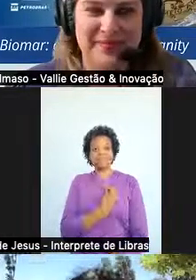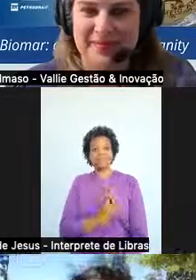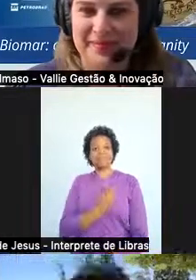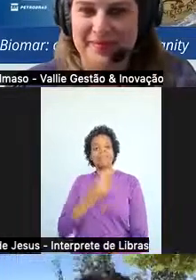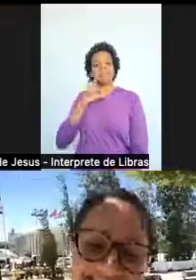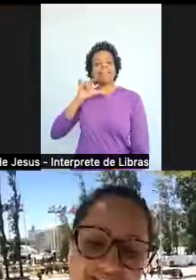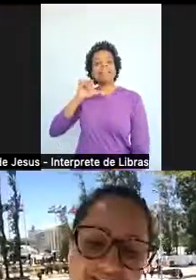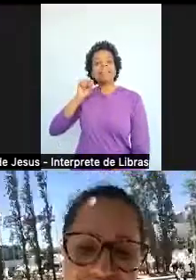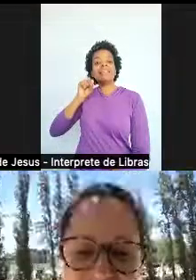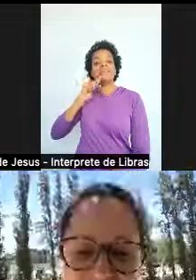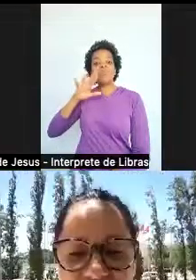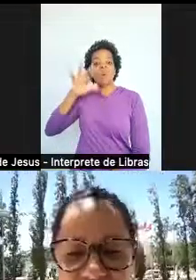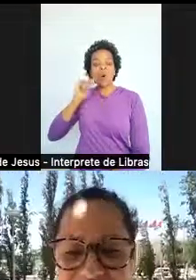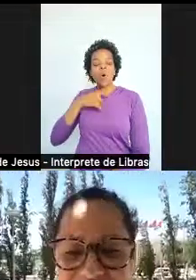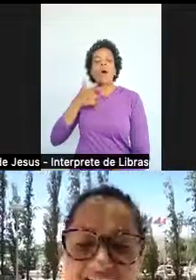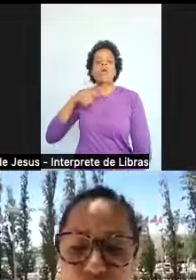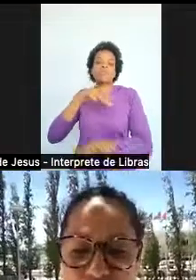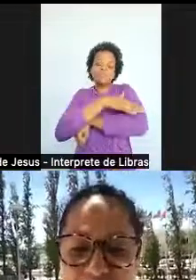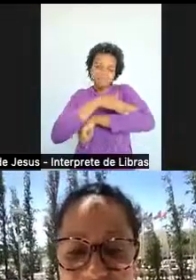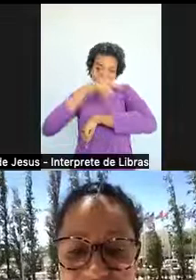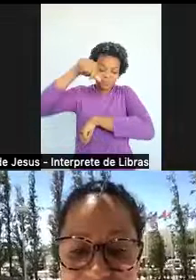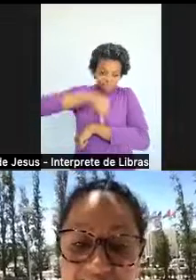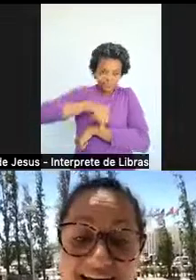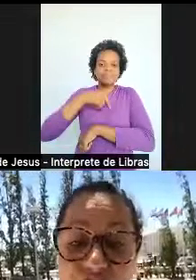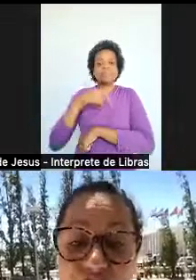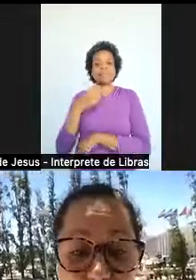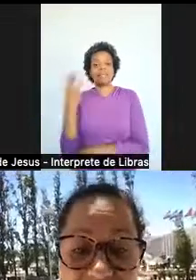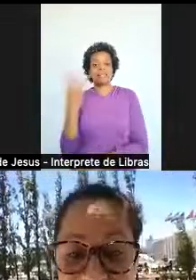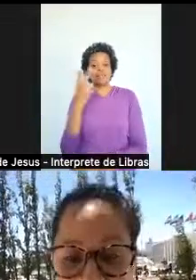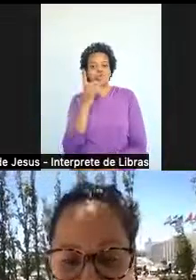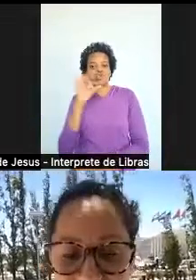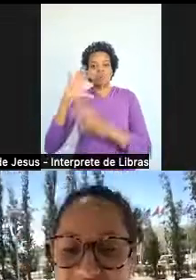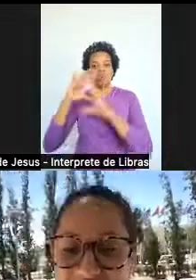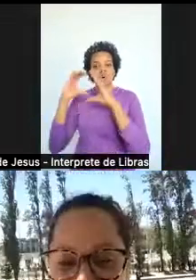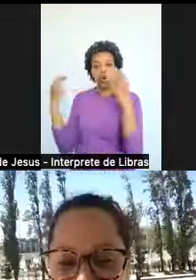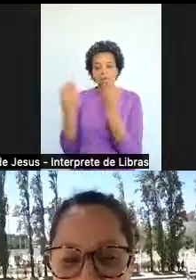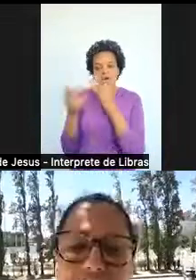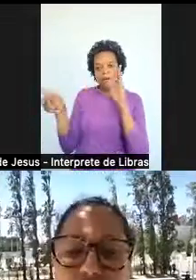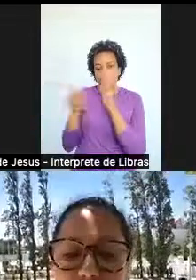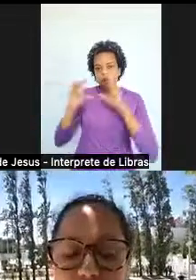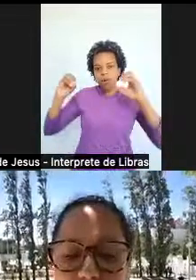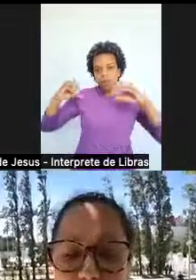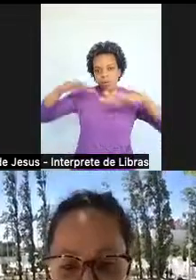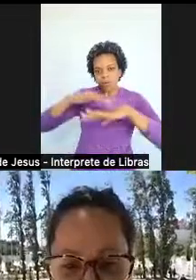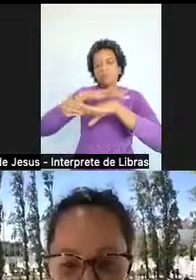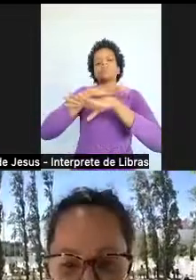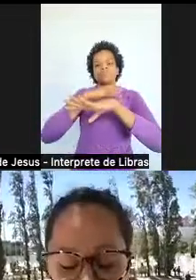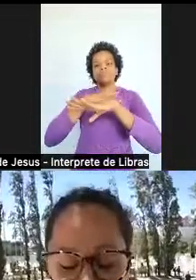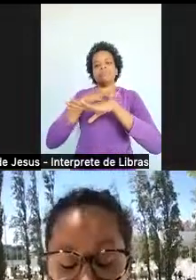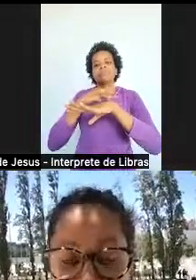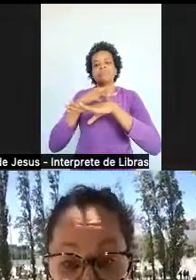I'm talking from Lisbon, from the Parque das Nações, the third day of the Ocean Conference